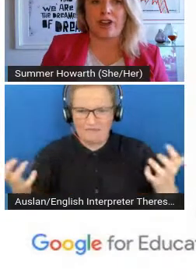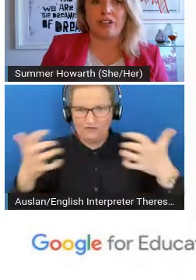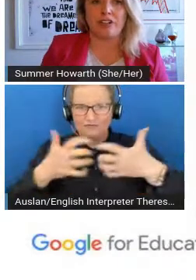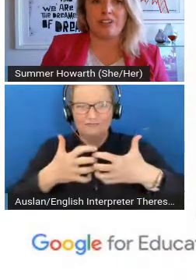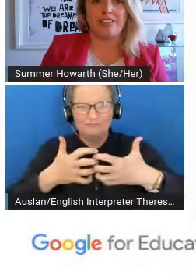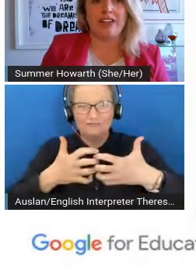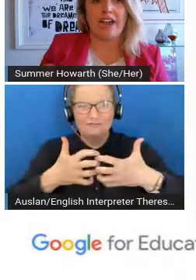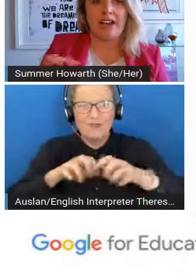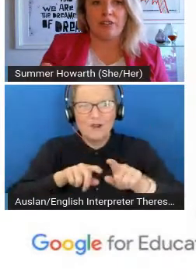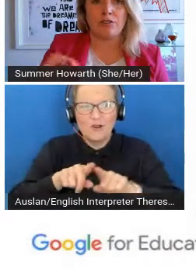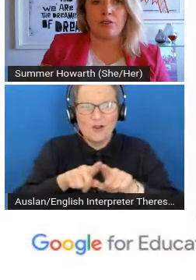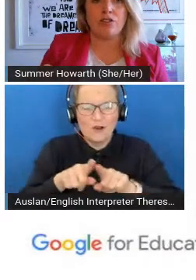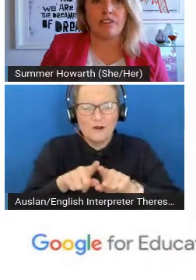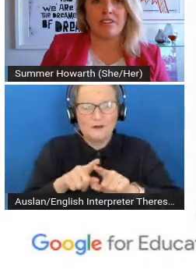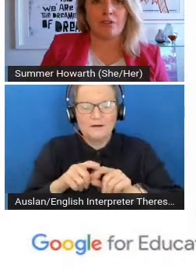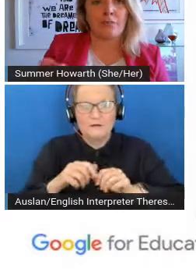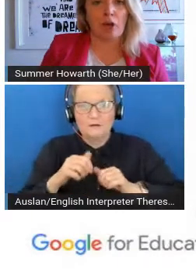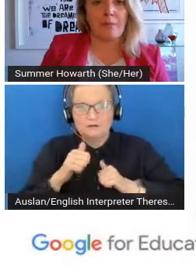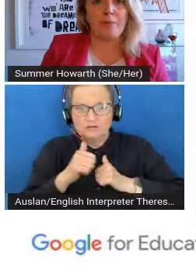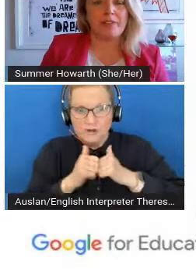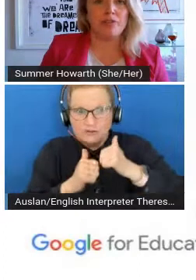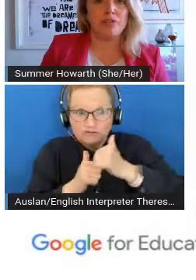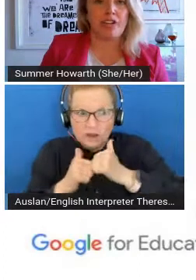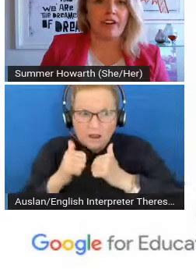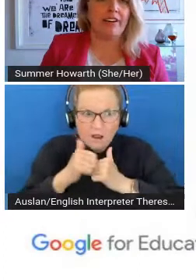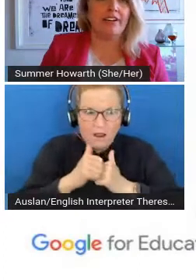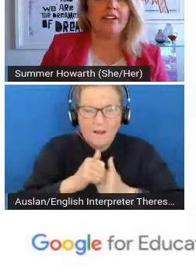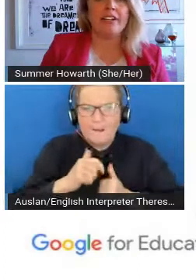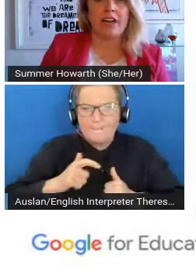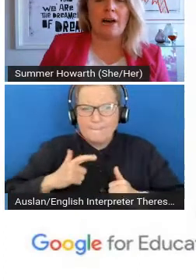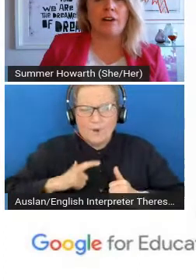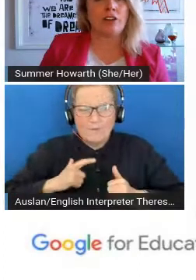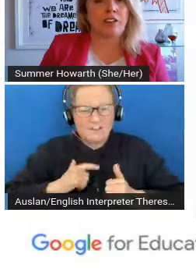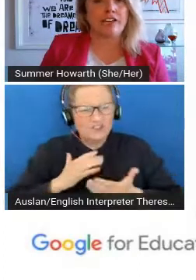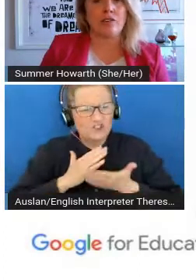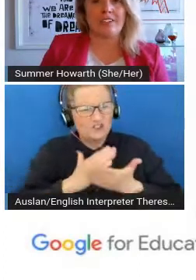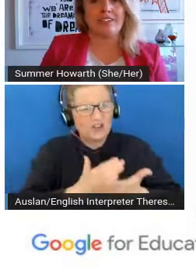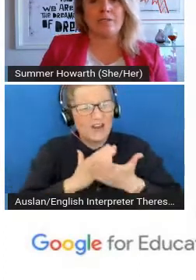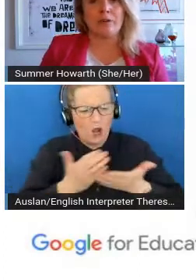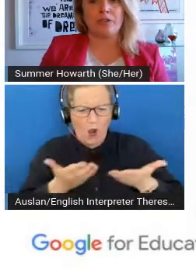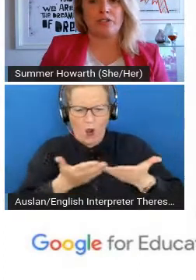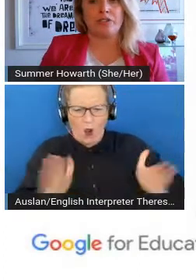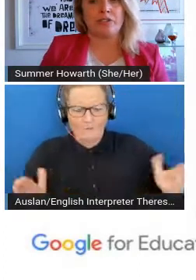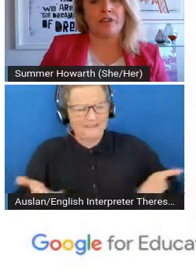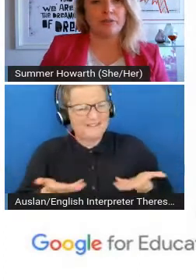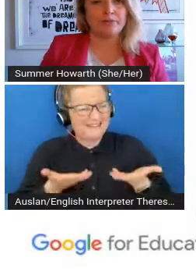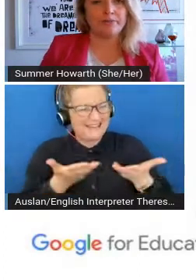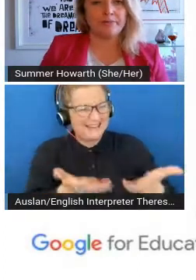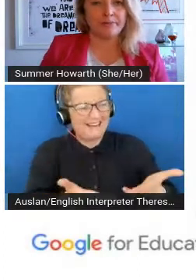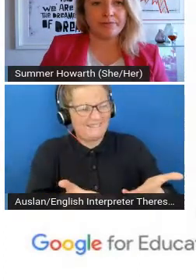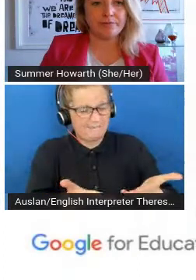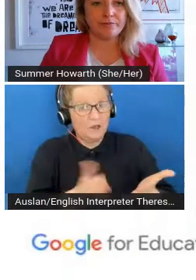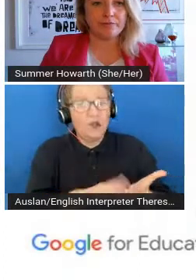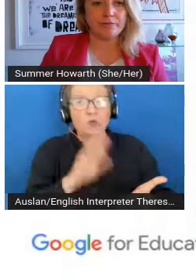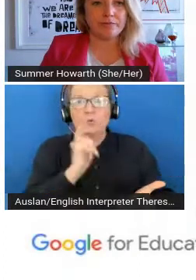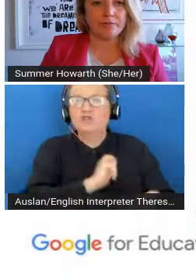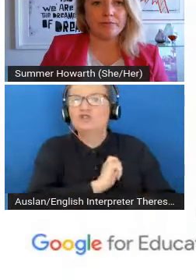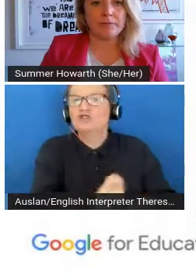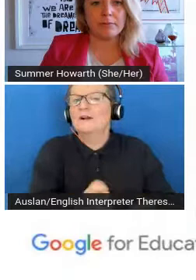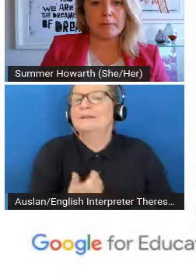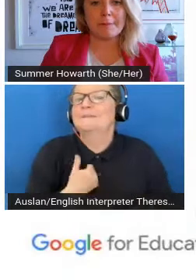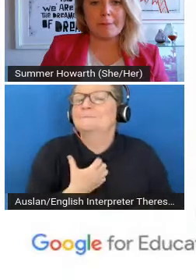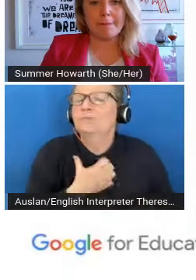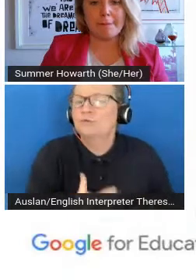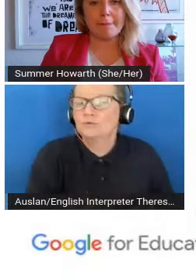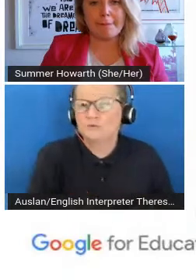those structures and through this sort of purposeful sharing, a lot of that trust is built, which is critical. So some